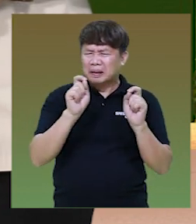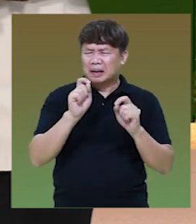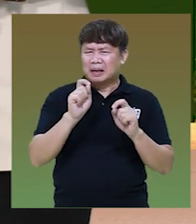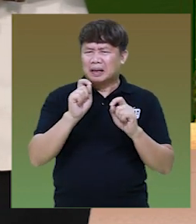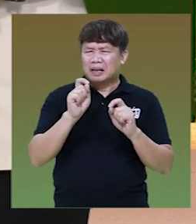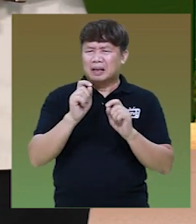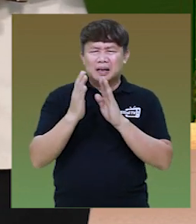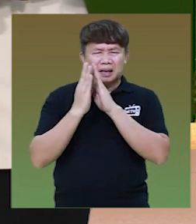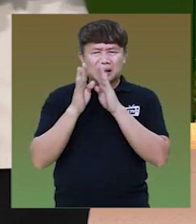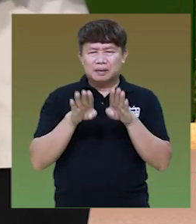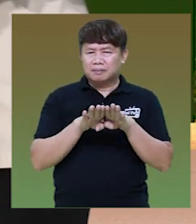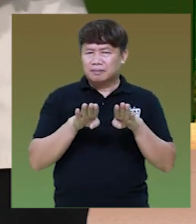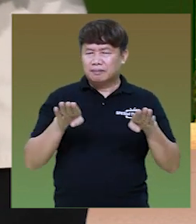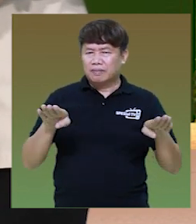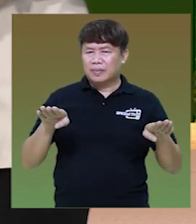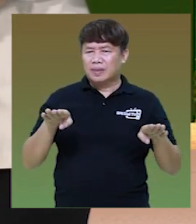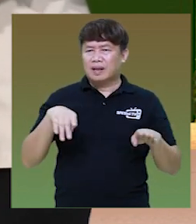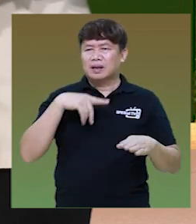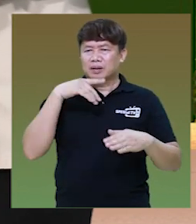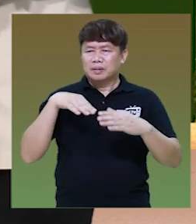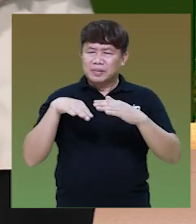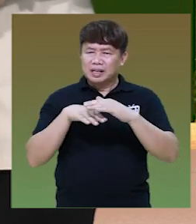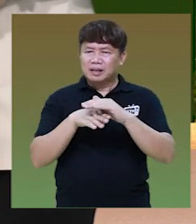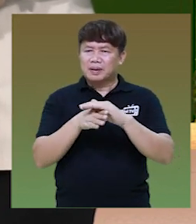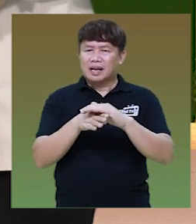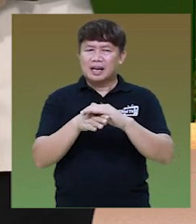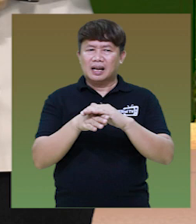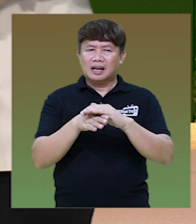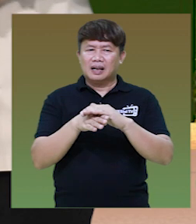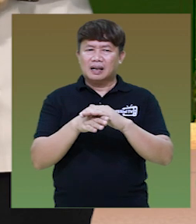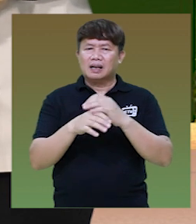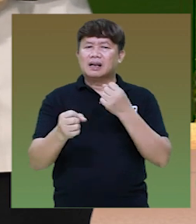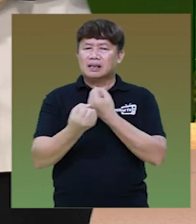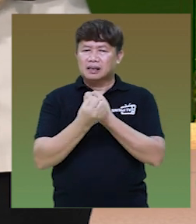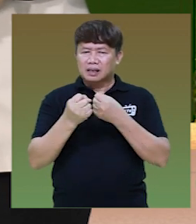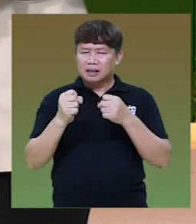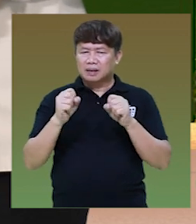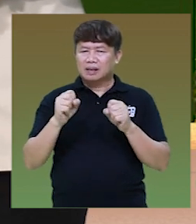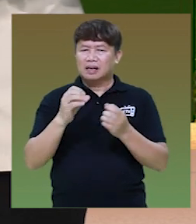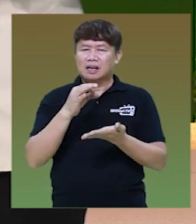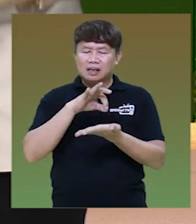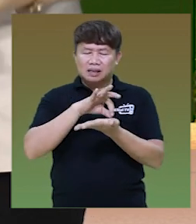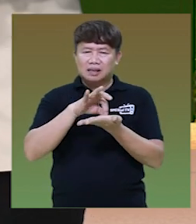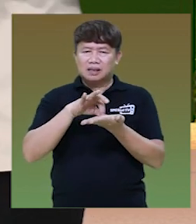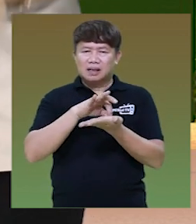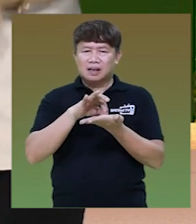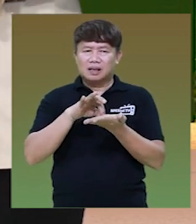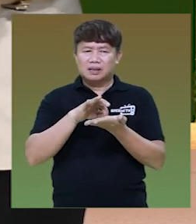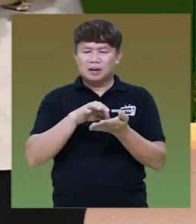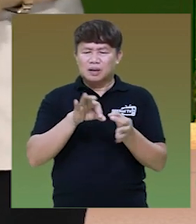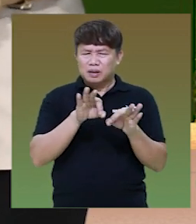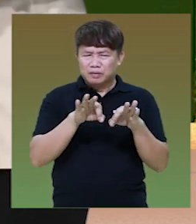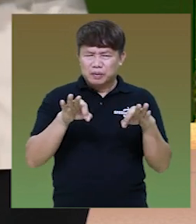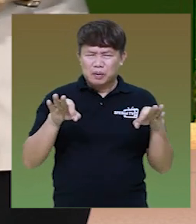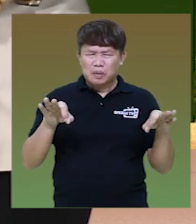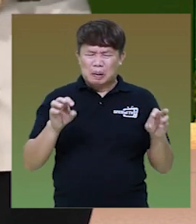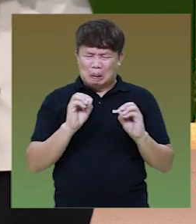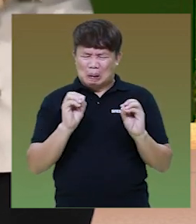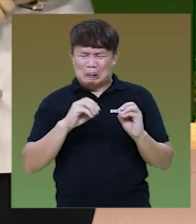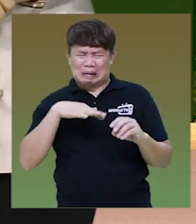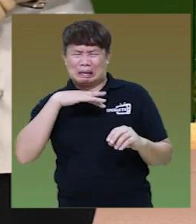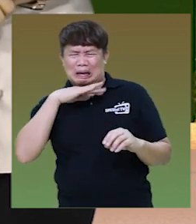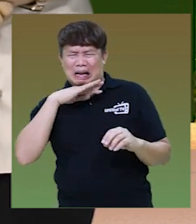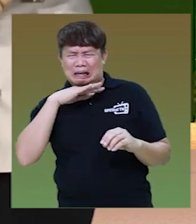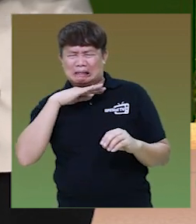His piggy bank, where he saves his coins, was on the floor. "Oh, what a mess!"